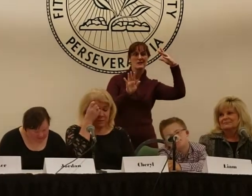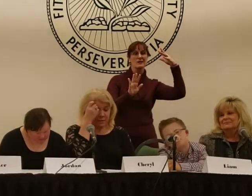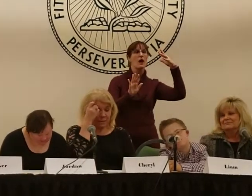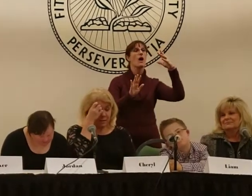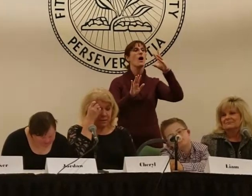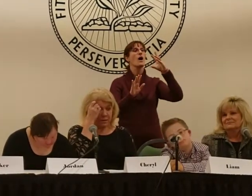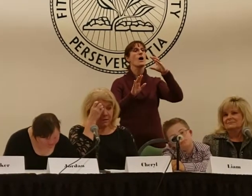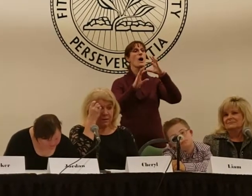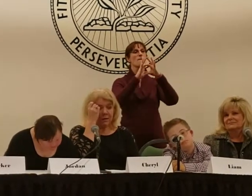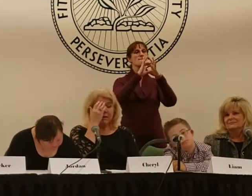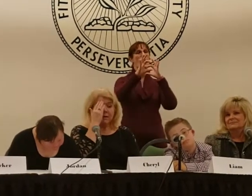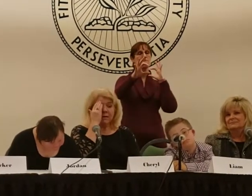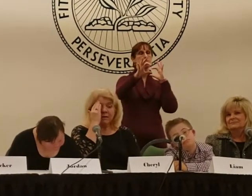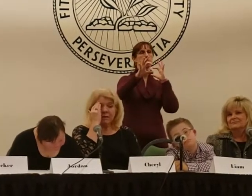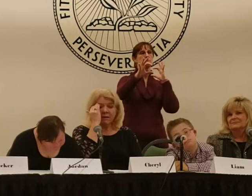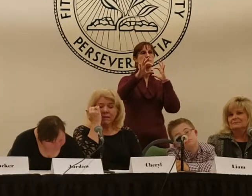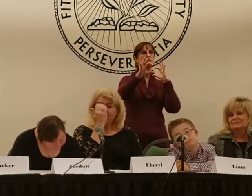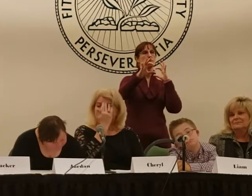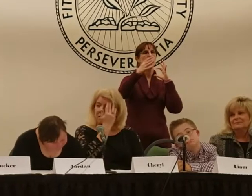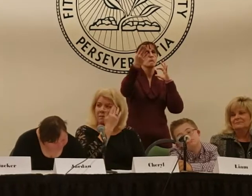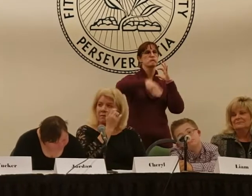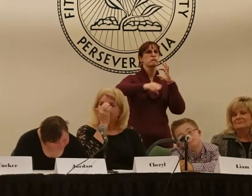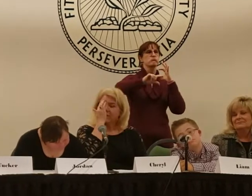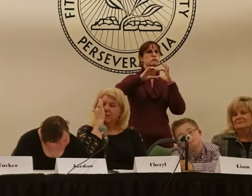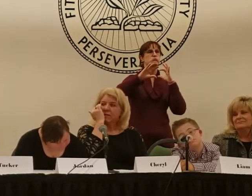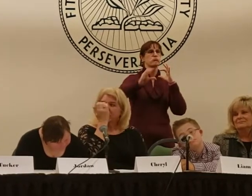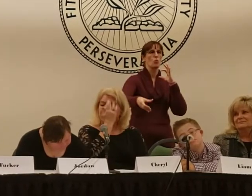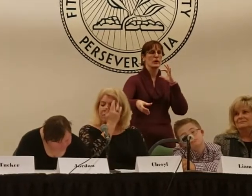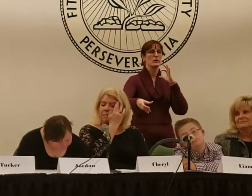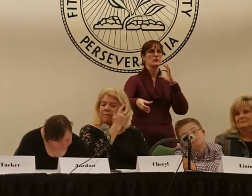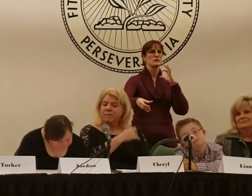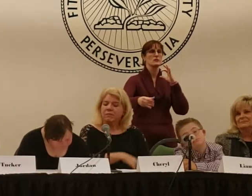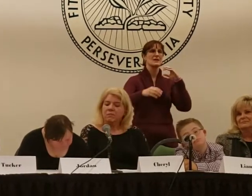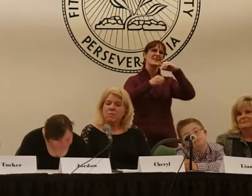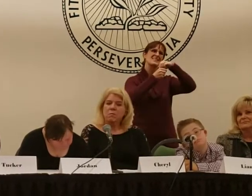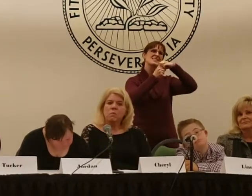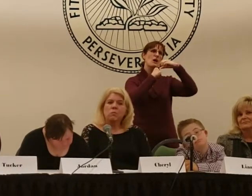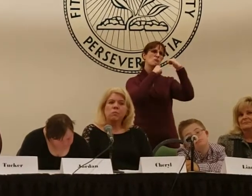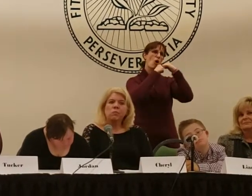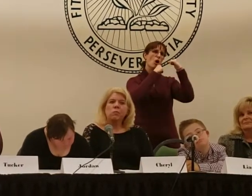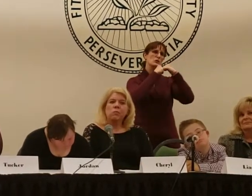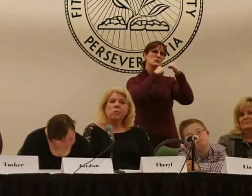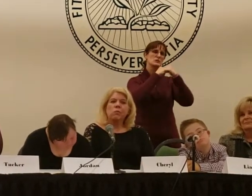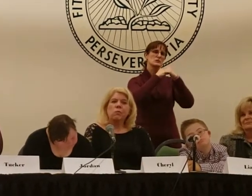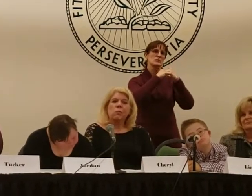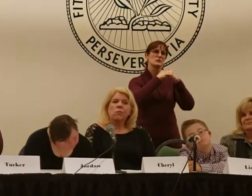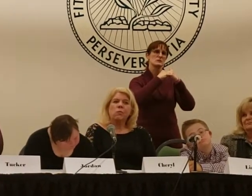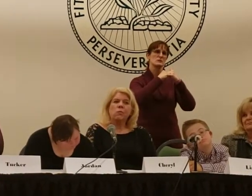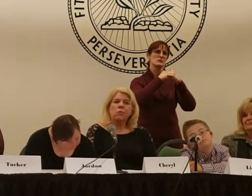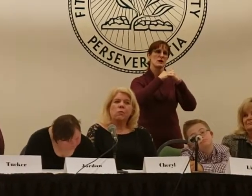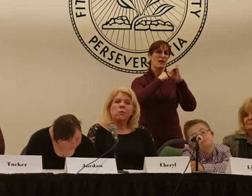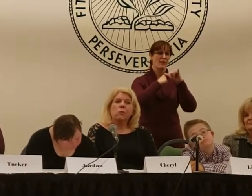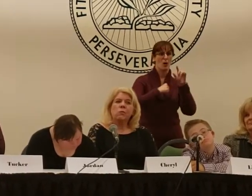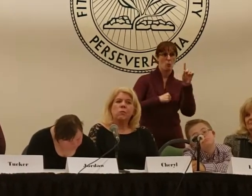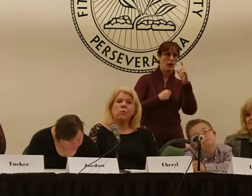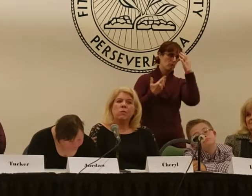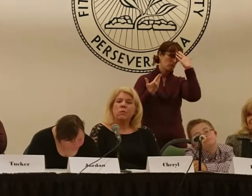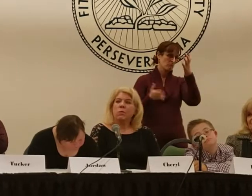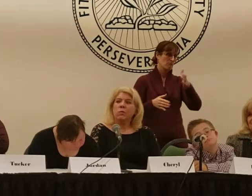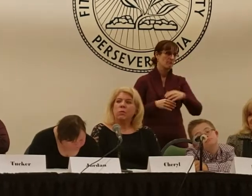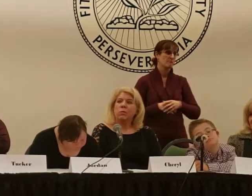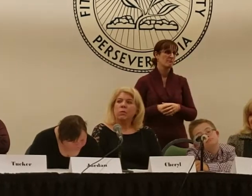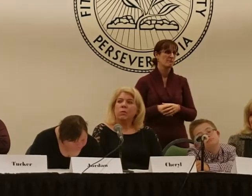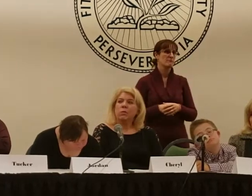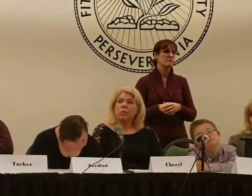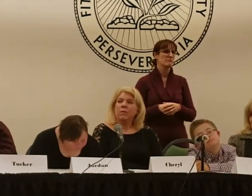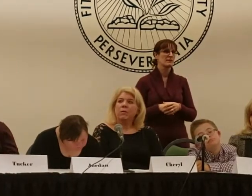is broken off and has rocks inside it. I have no idea where that was, although I was standing next